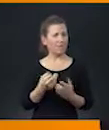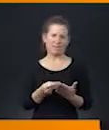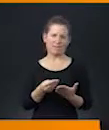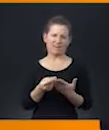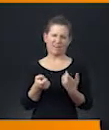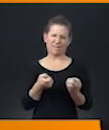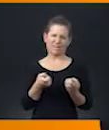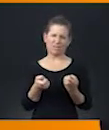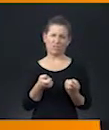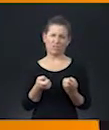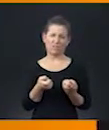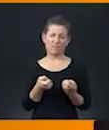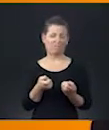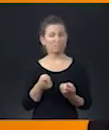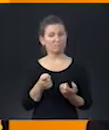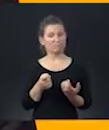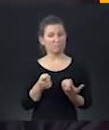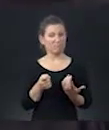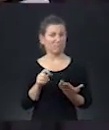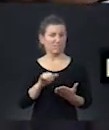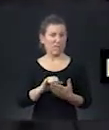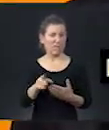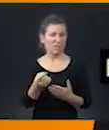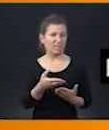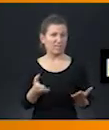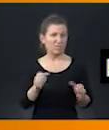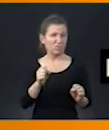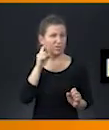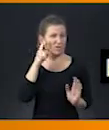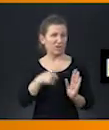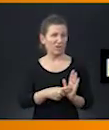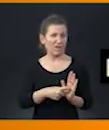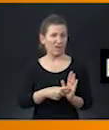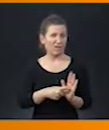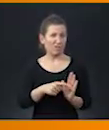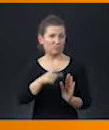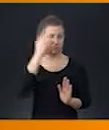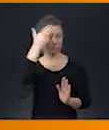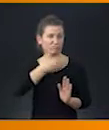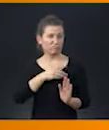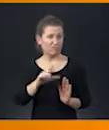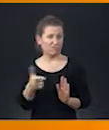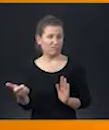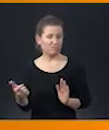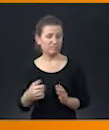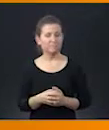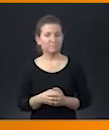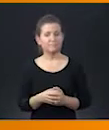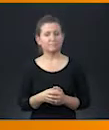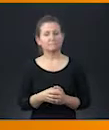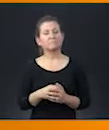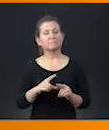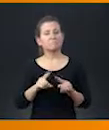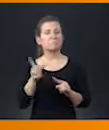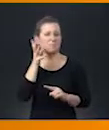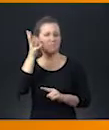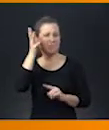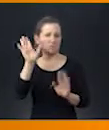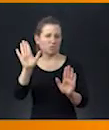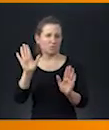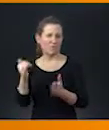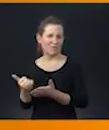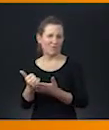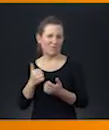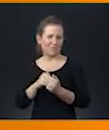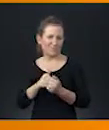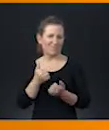that, you couldn't tell at all. My mom and dad are both my guardians now. They help me with my finances when I need help.